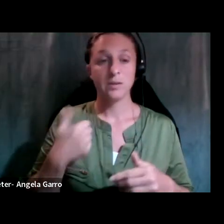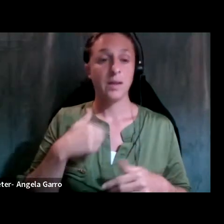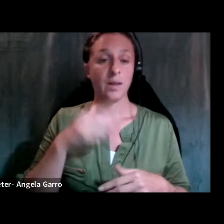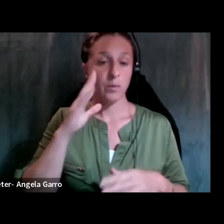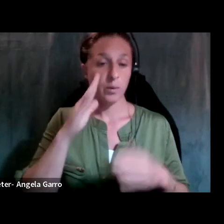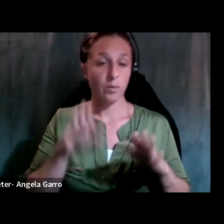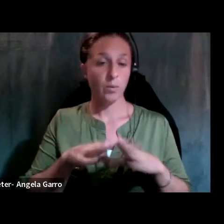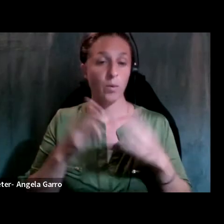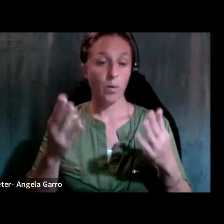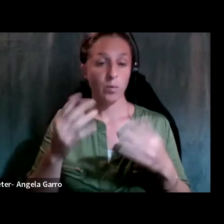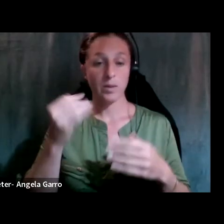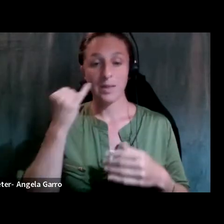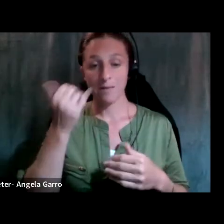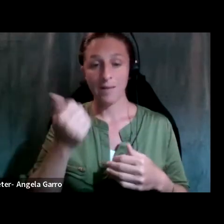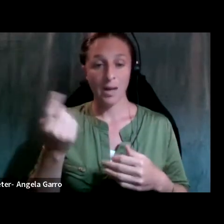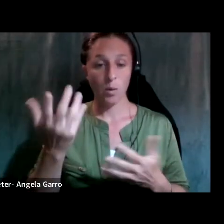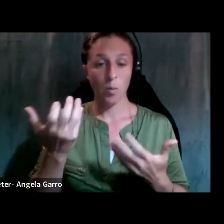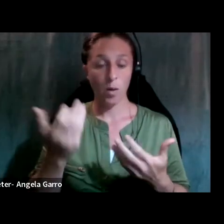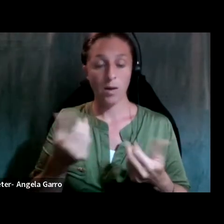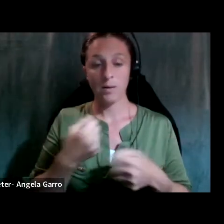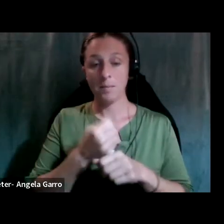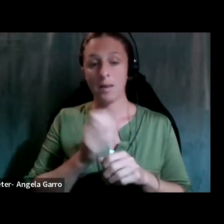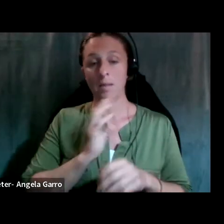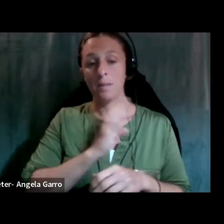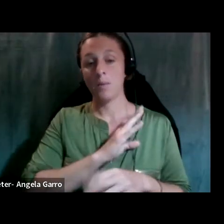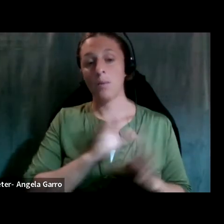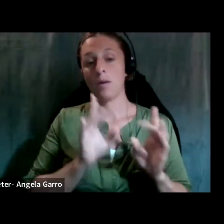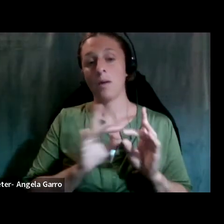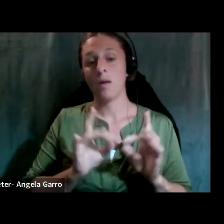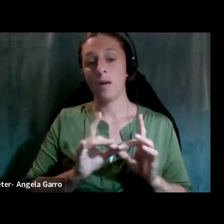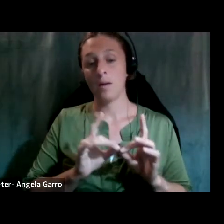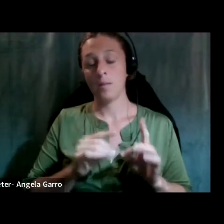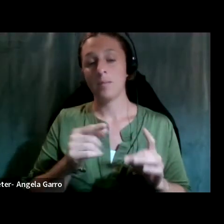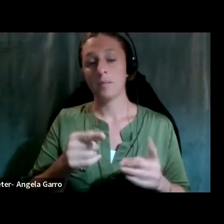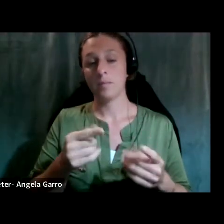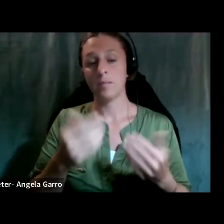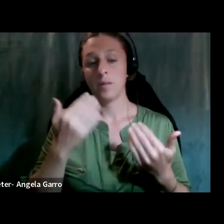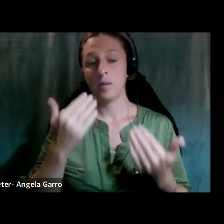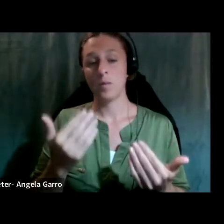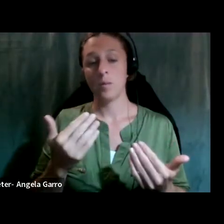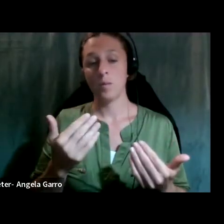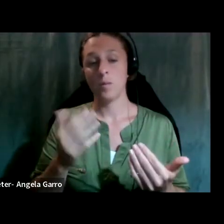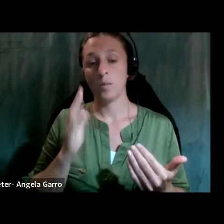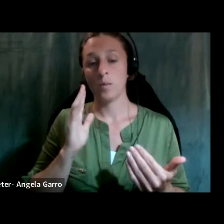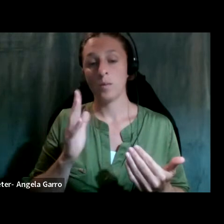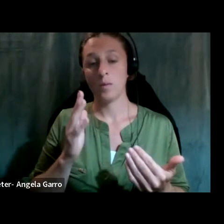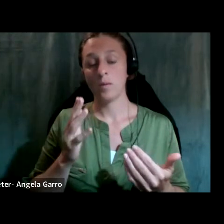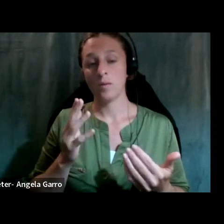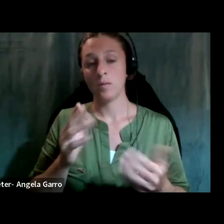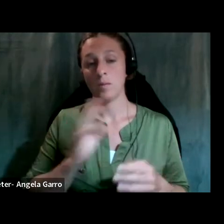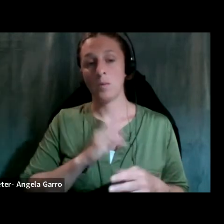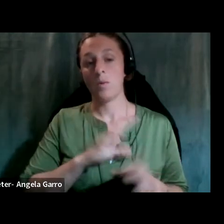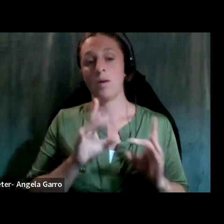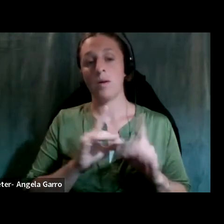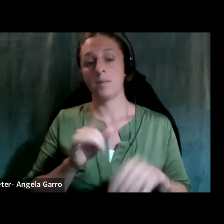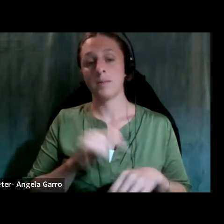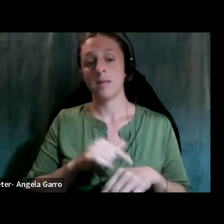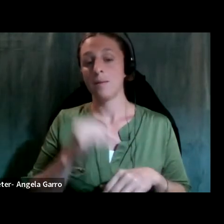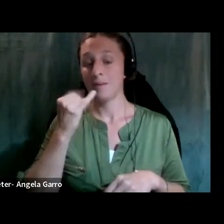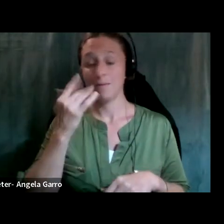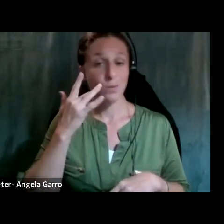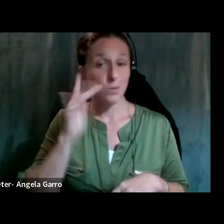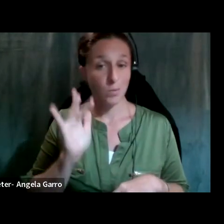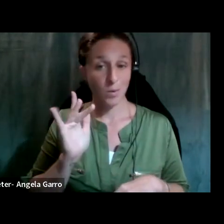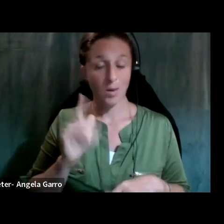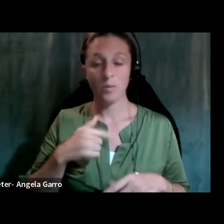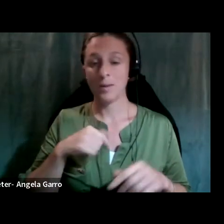open it up if anybody wanted to make their board comments. This is where I was going to remove Yeah. to You the wanna board go? comment time. Go ahead. And if you don't want to, we can